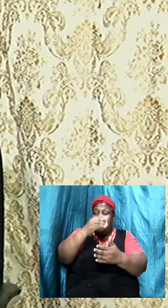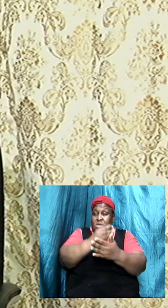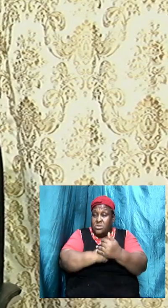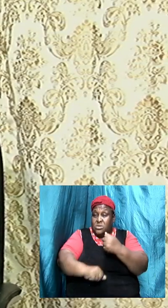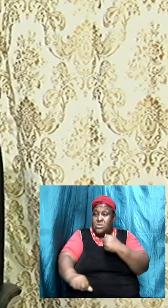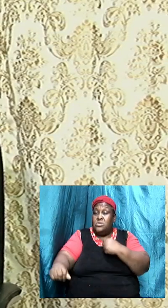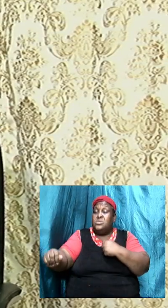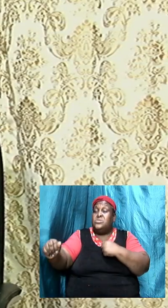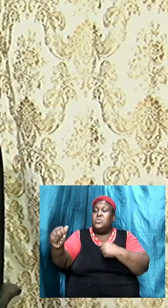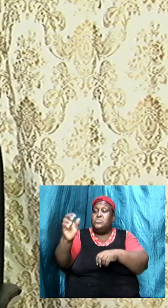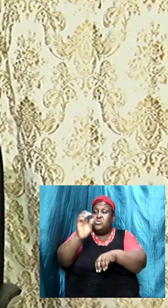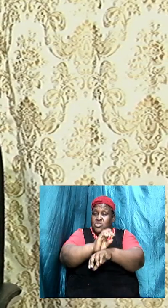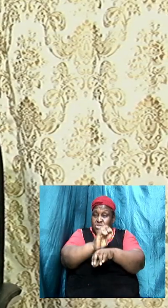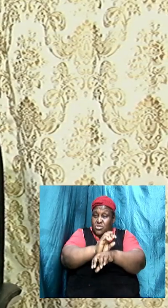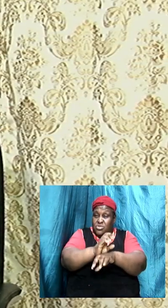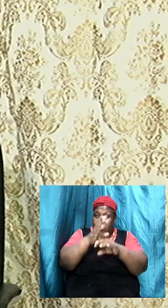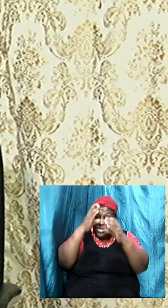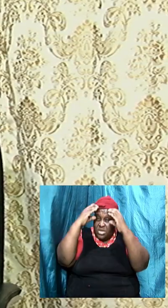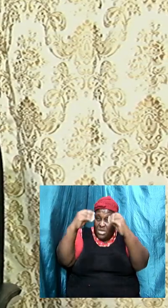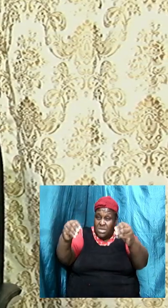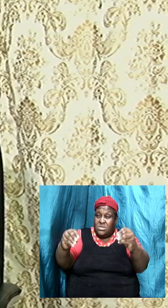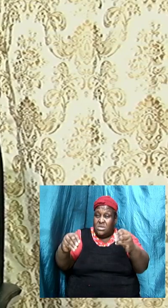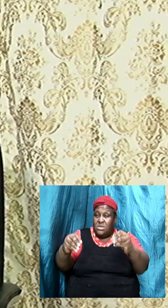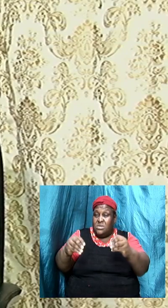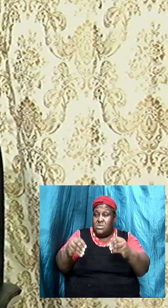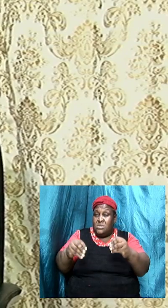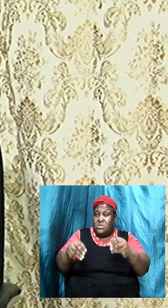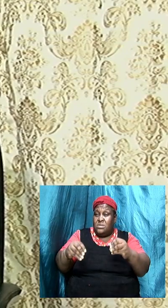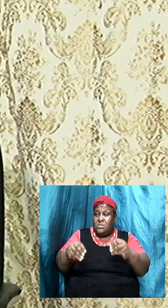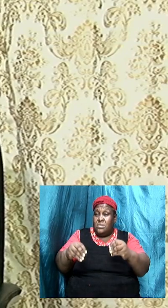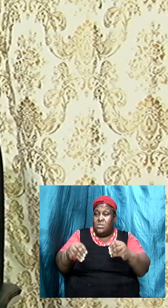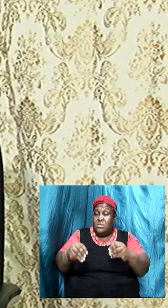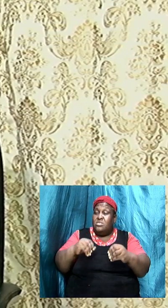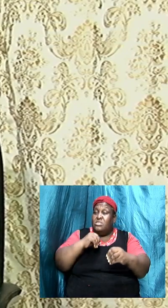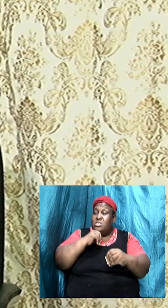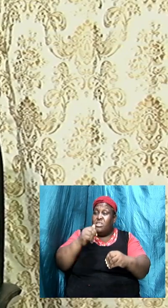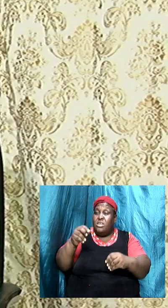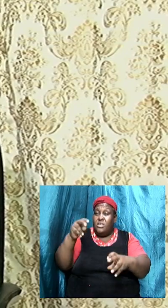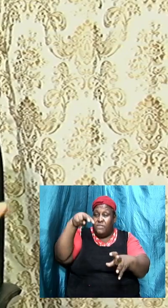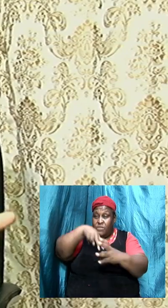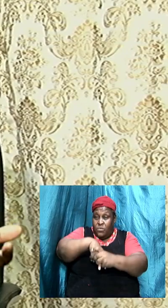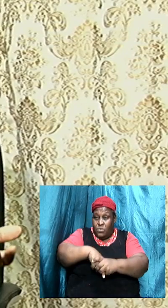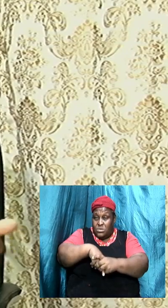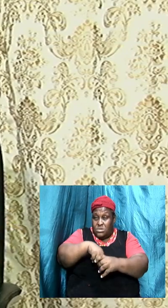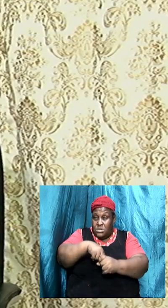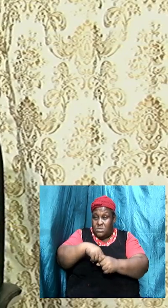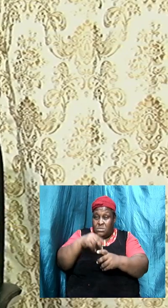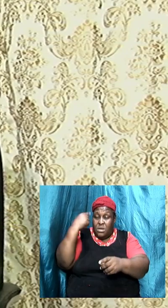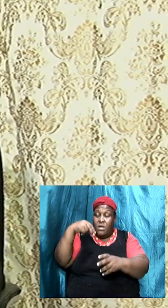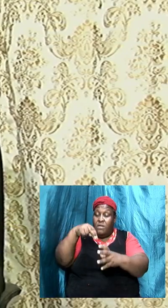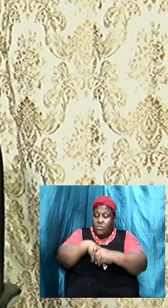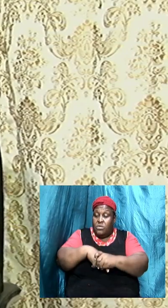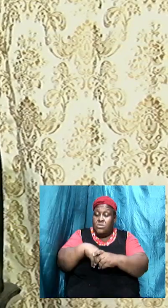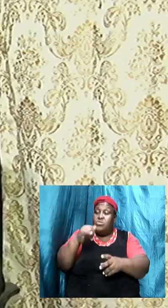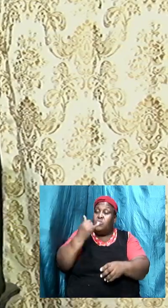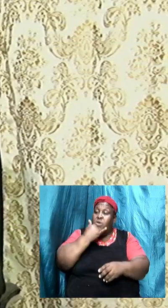denomination teaches that you should not vote because voting is wrong and voting is sin. Then there is